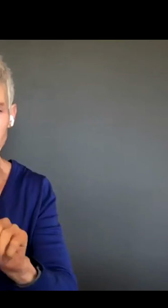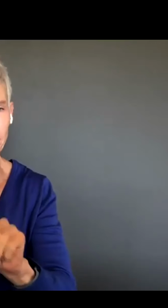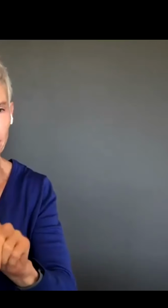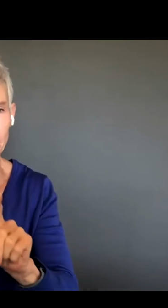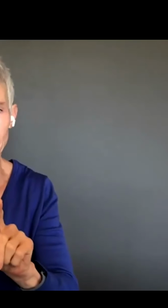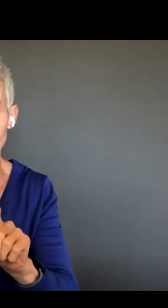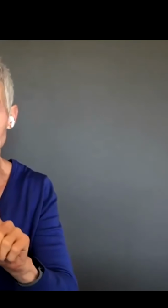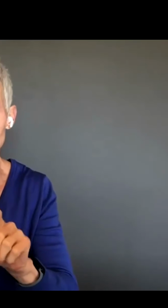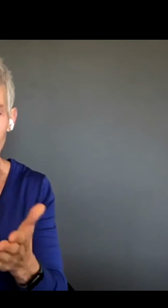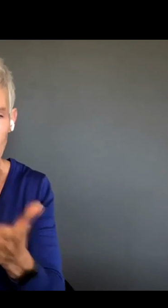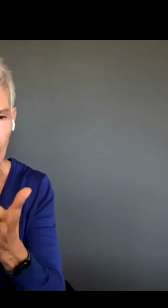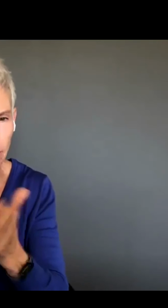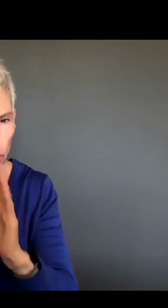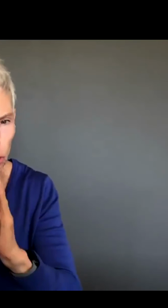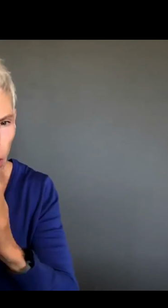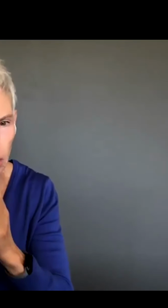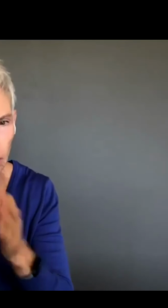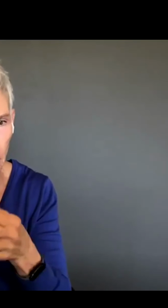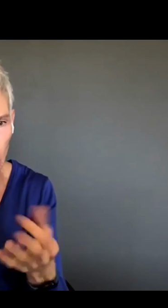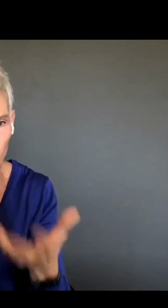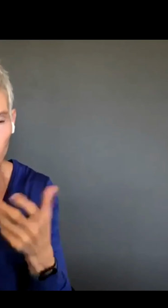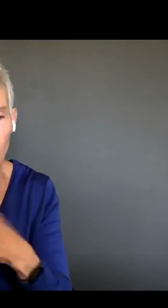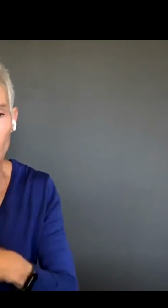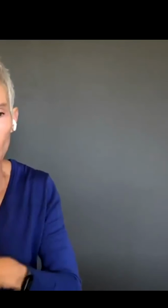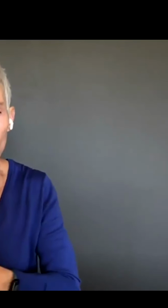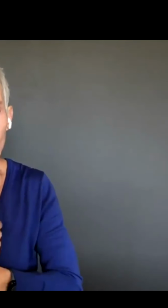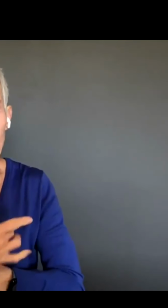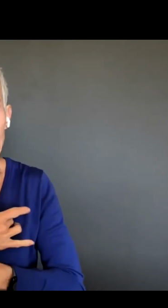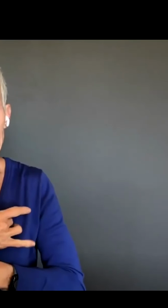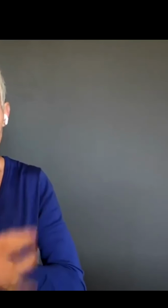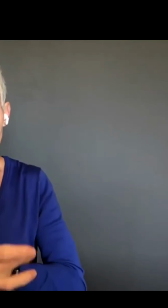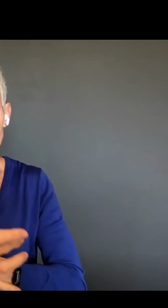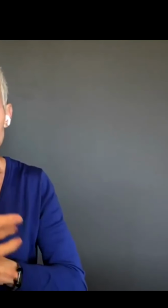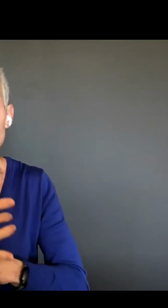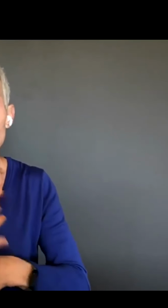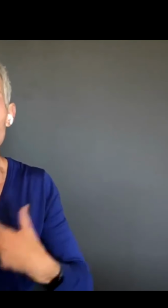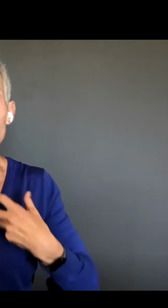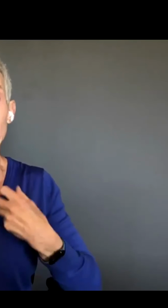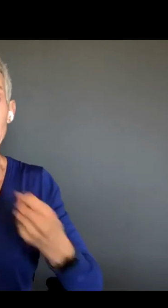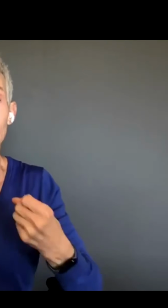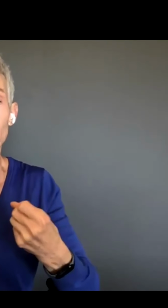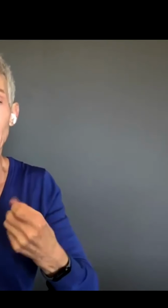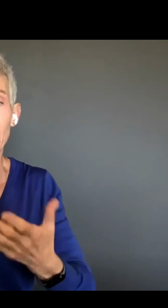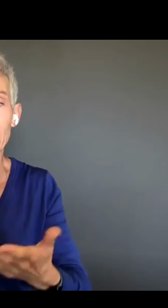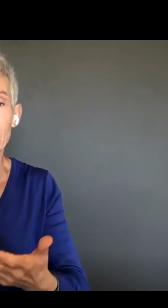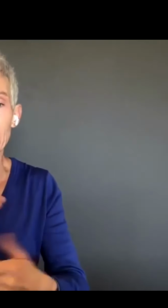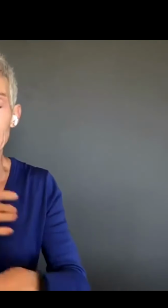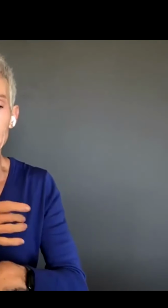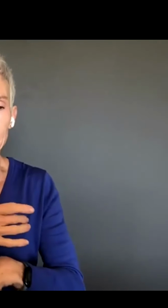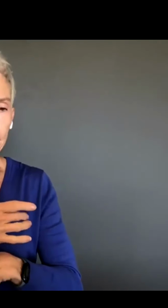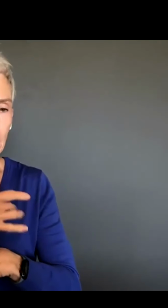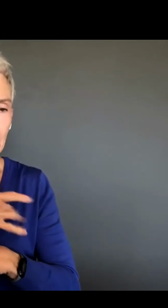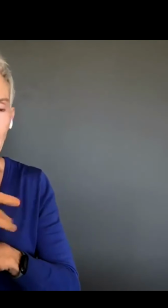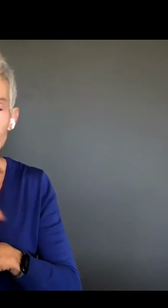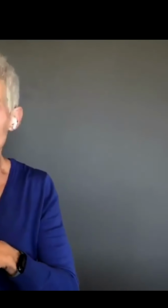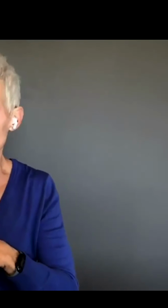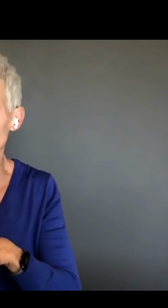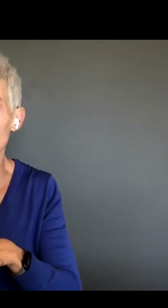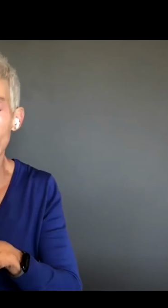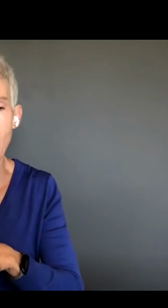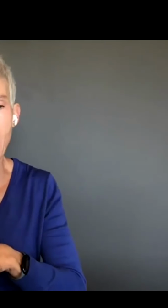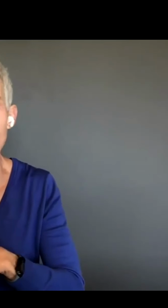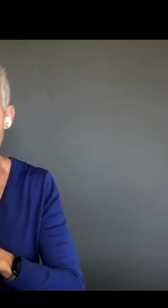mention that again in this way, that we tend to outsource recovery, that we keep on thinking, oh, if we want to have recovery-oriented approach,